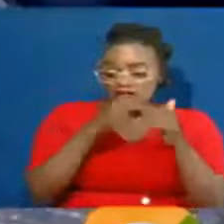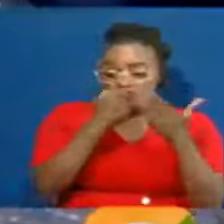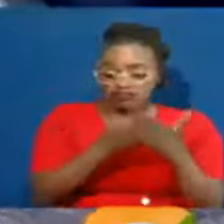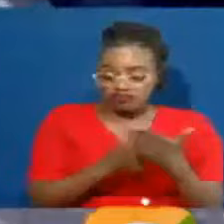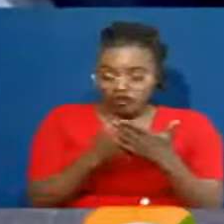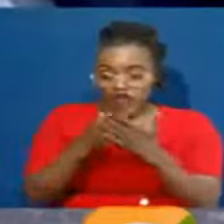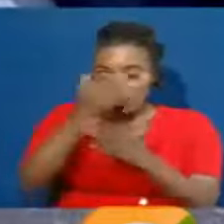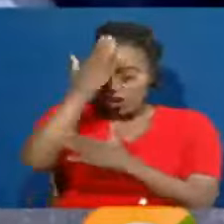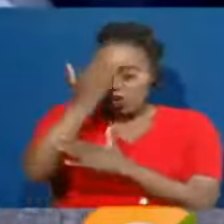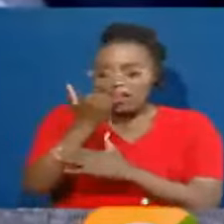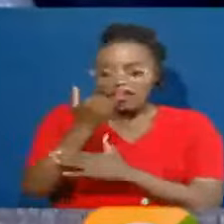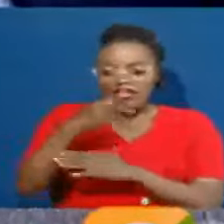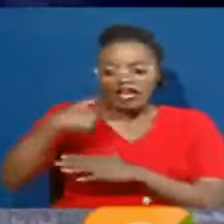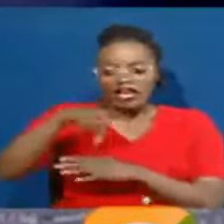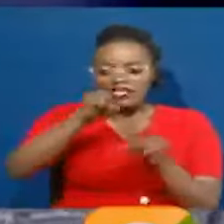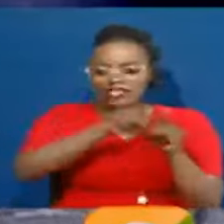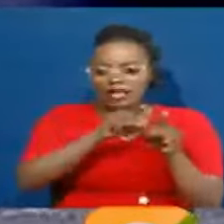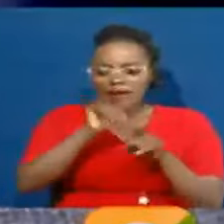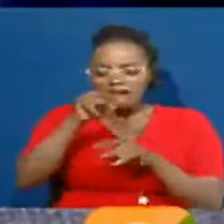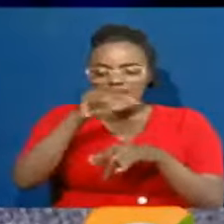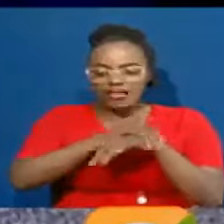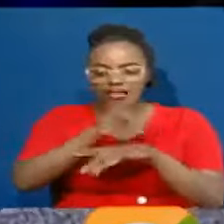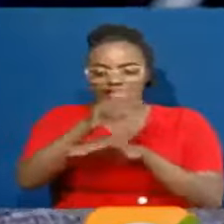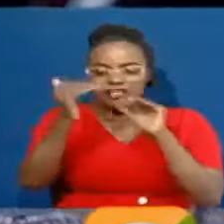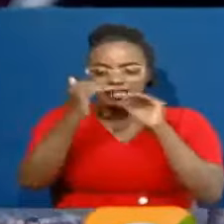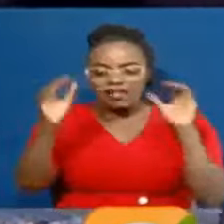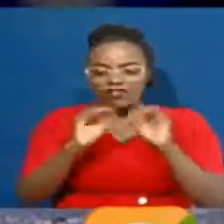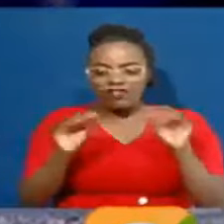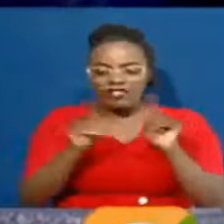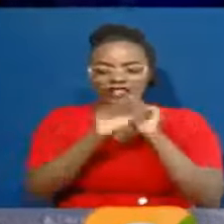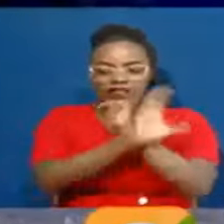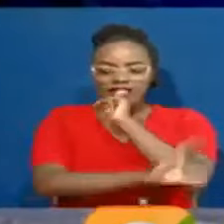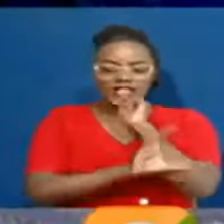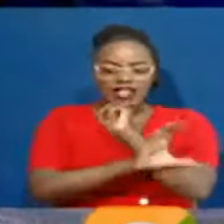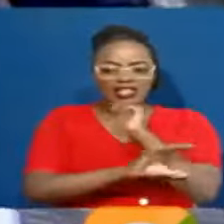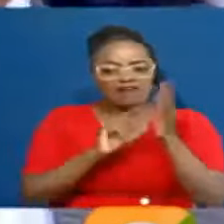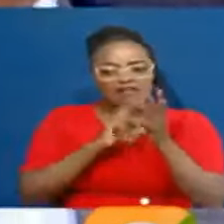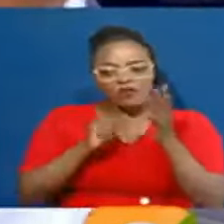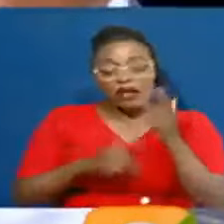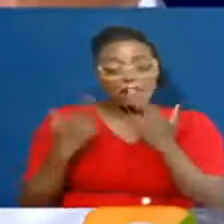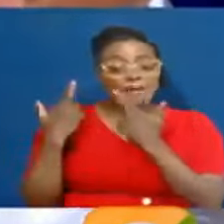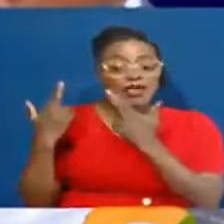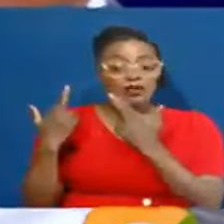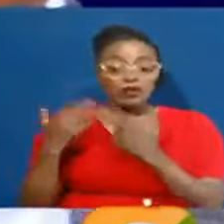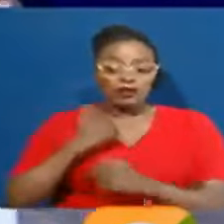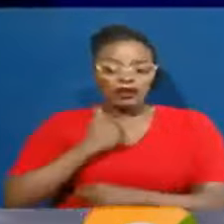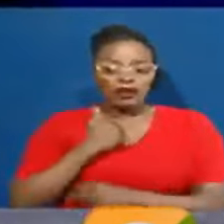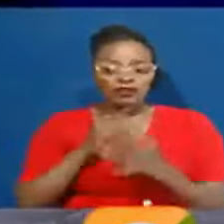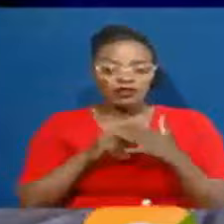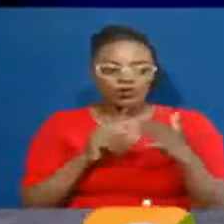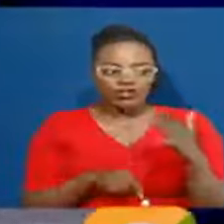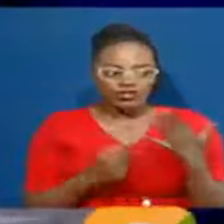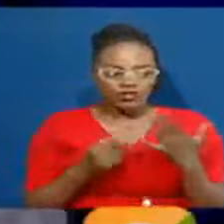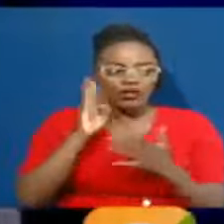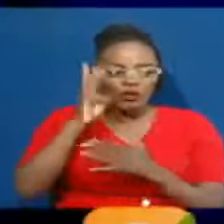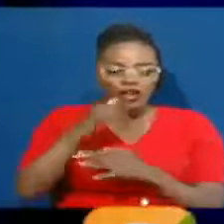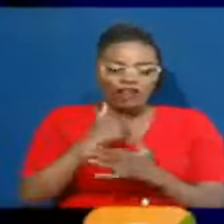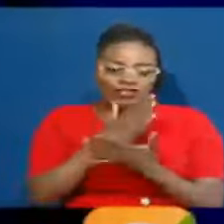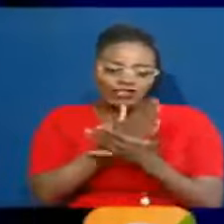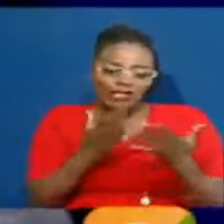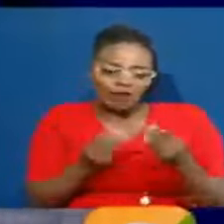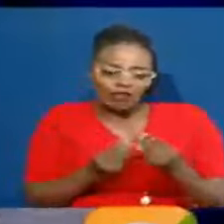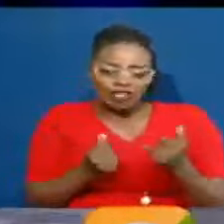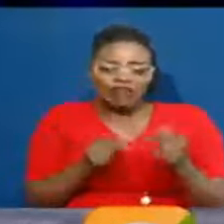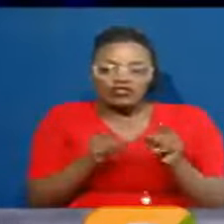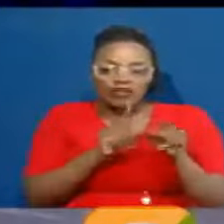reconciliation, so that then we don't have to get to this level again as a country. So I'm hoping that there will still be some kind of remedy